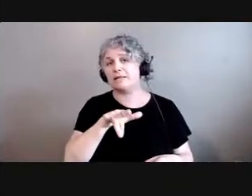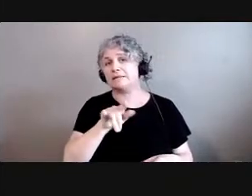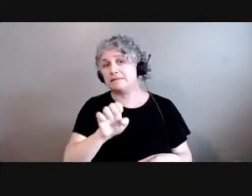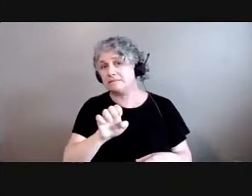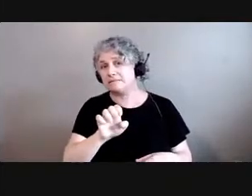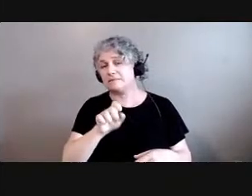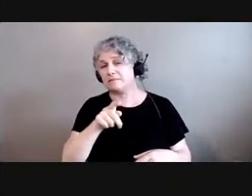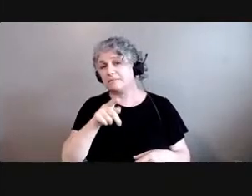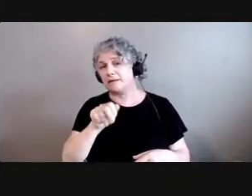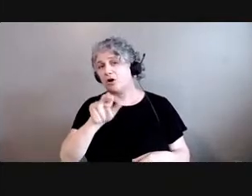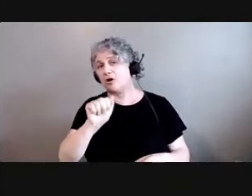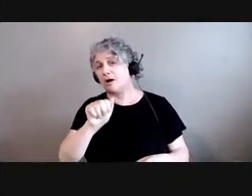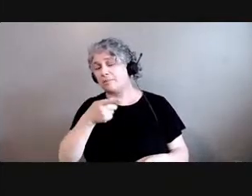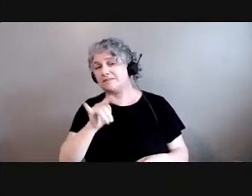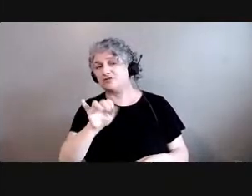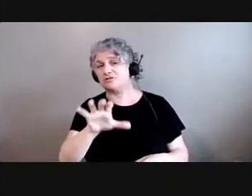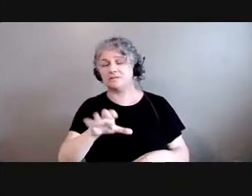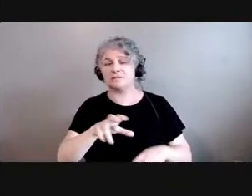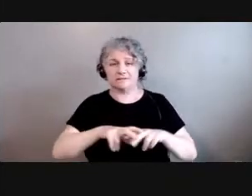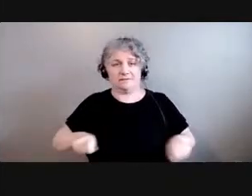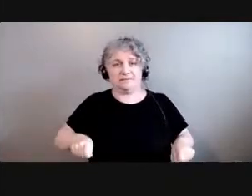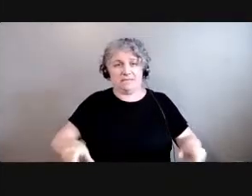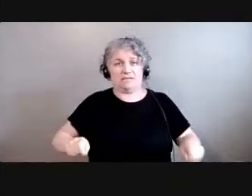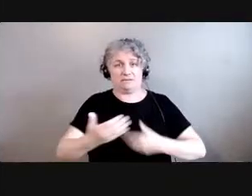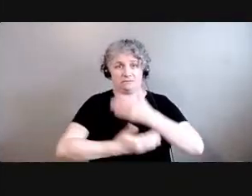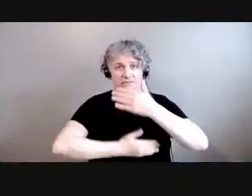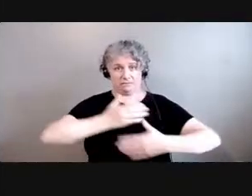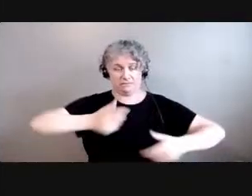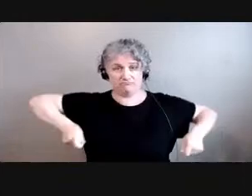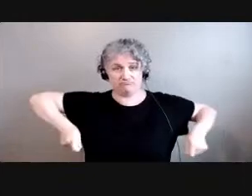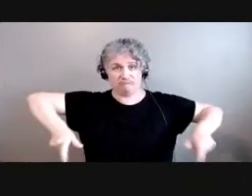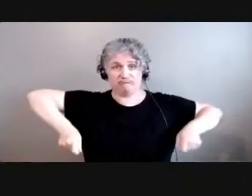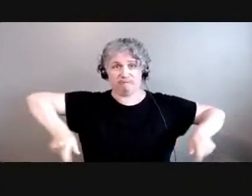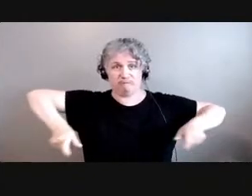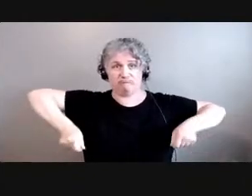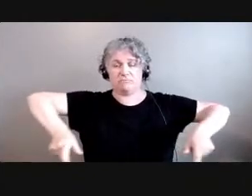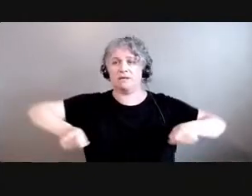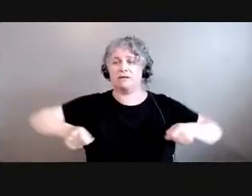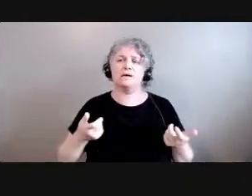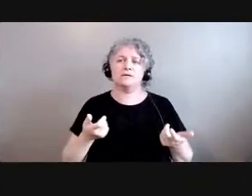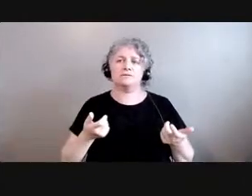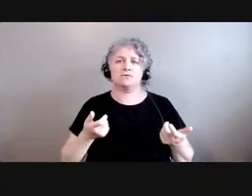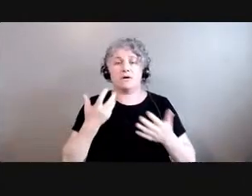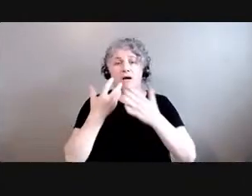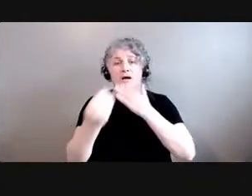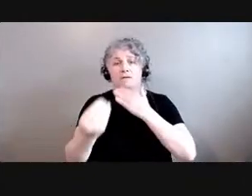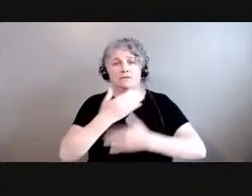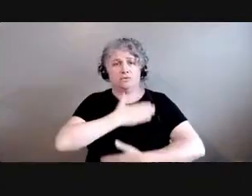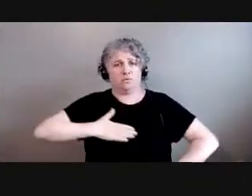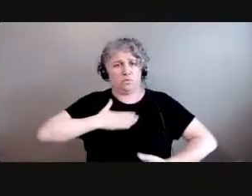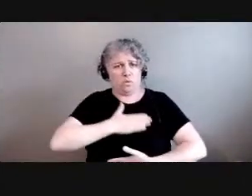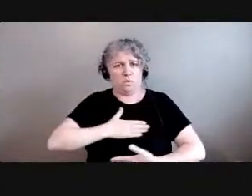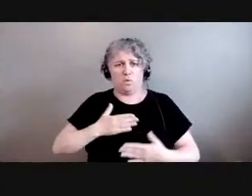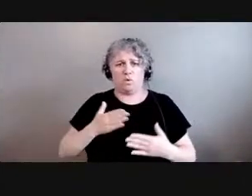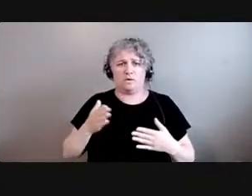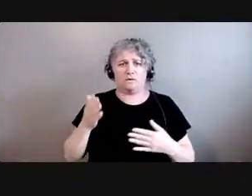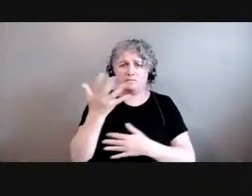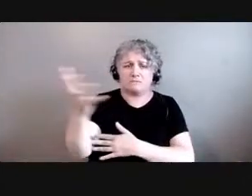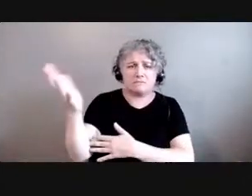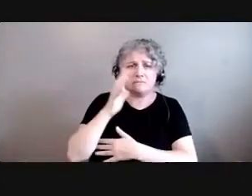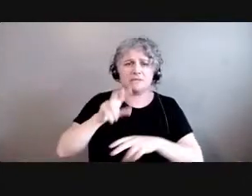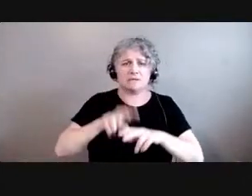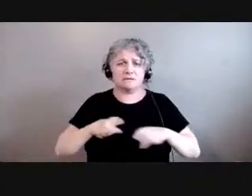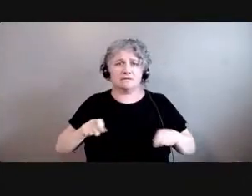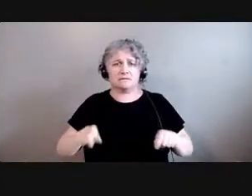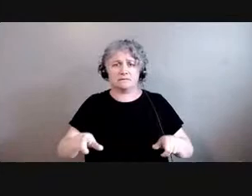wheelchair. And so for me to get out there and enjoy the outdoors, I can do it in my manual chair,